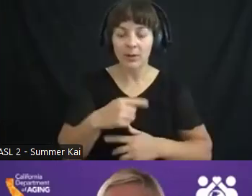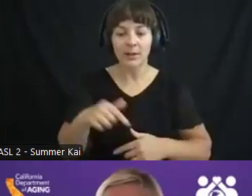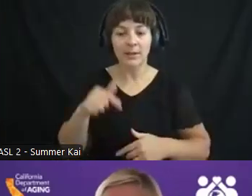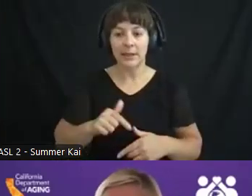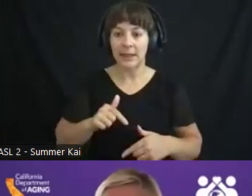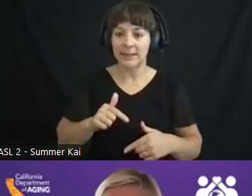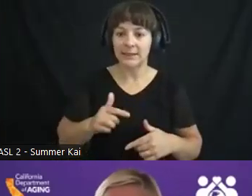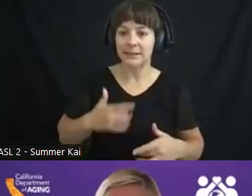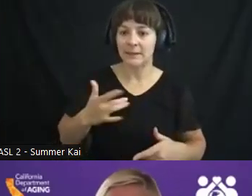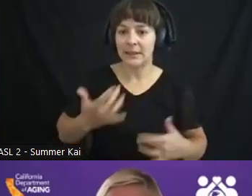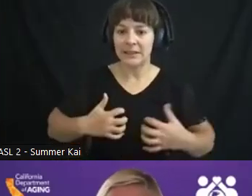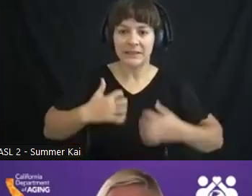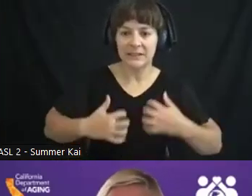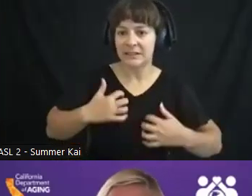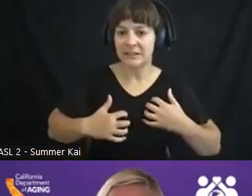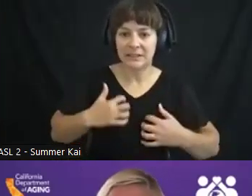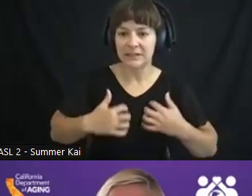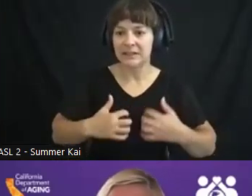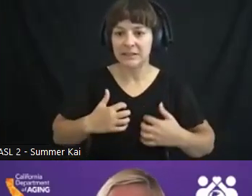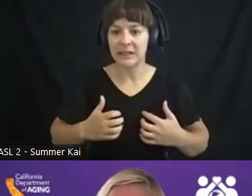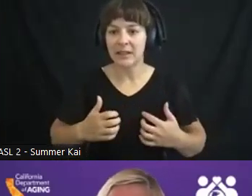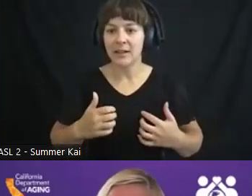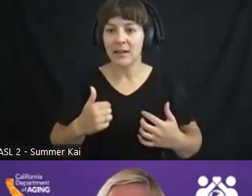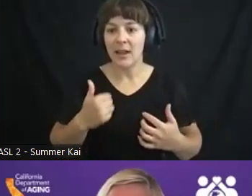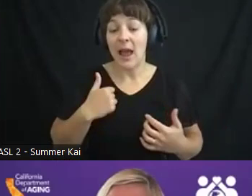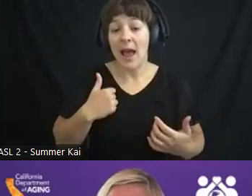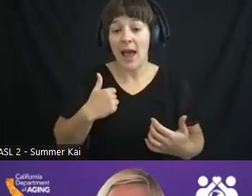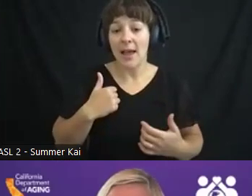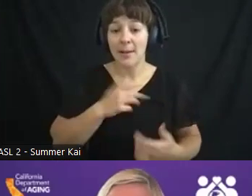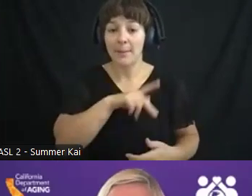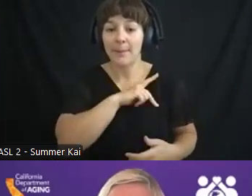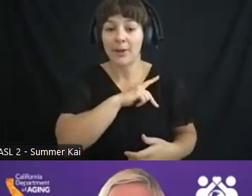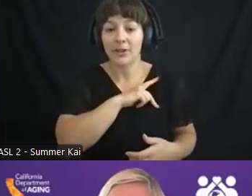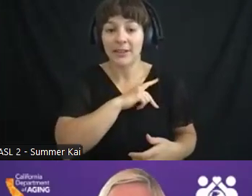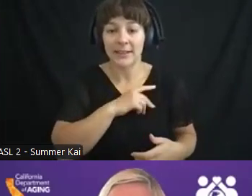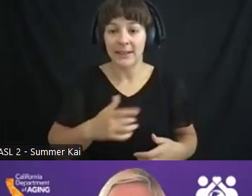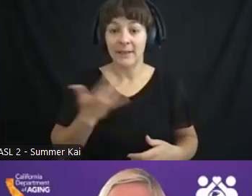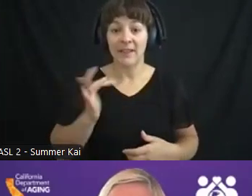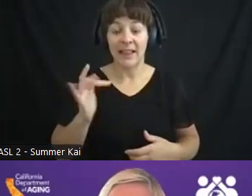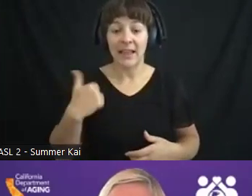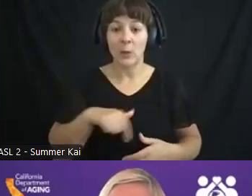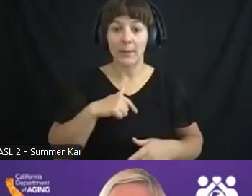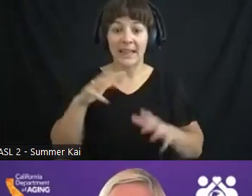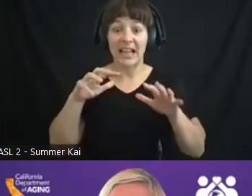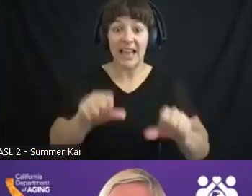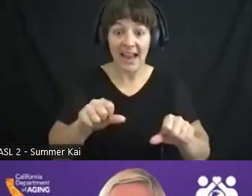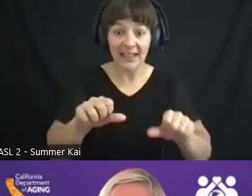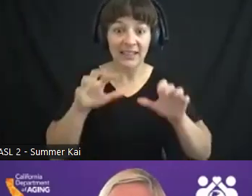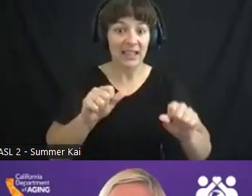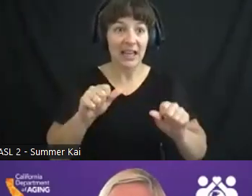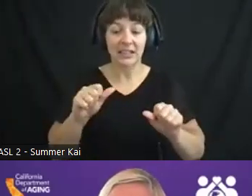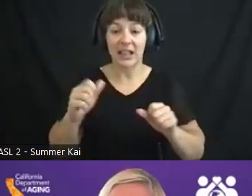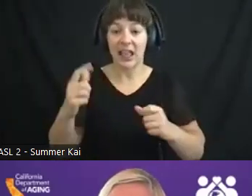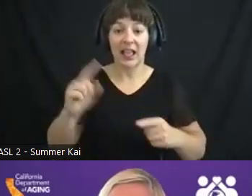unrest, and I basically feel like we're being attacked in a way, with